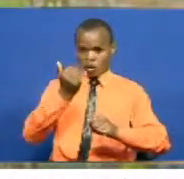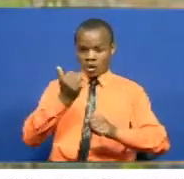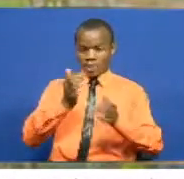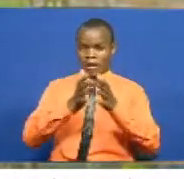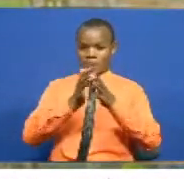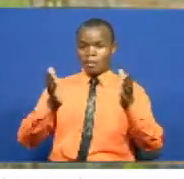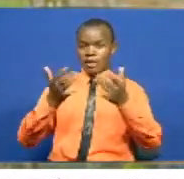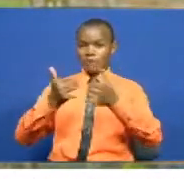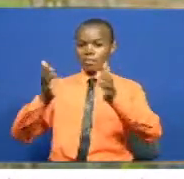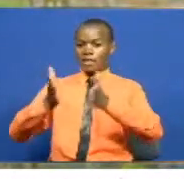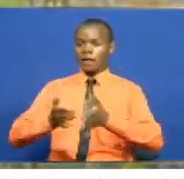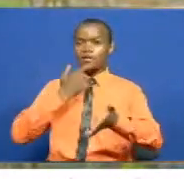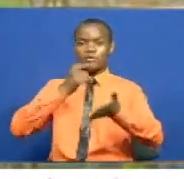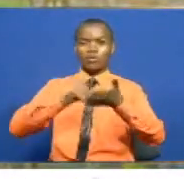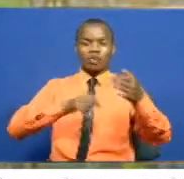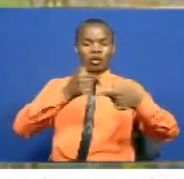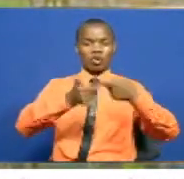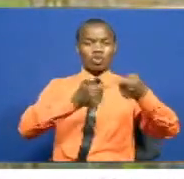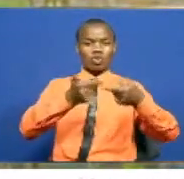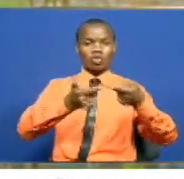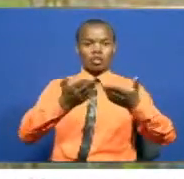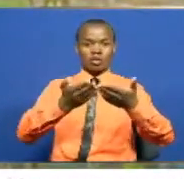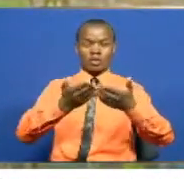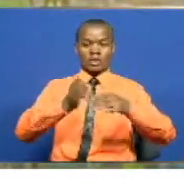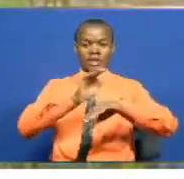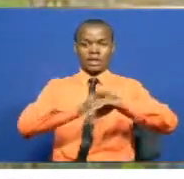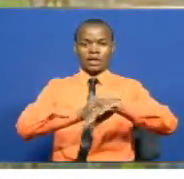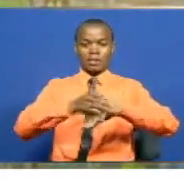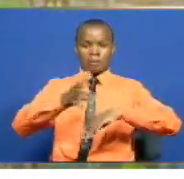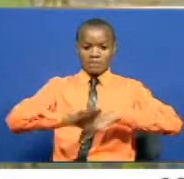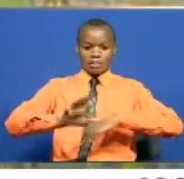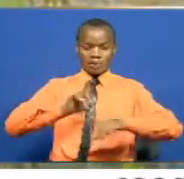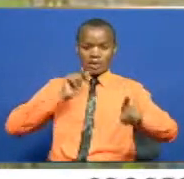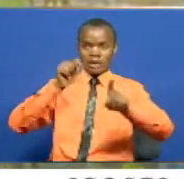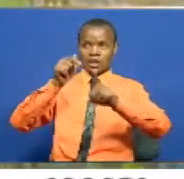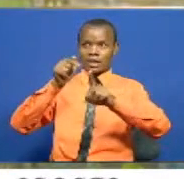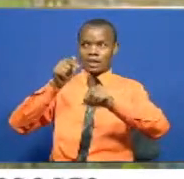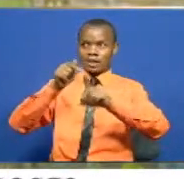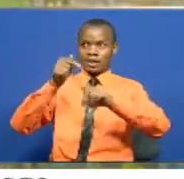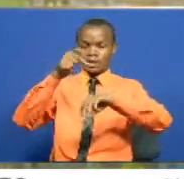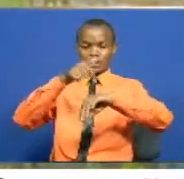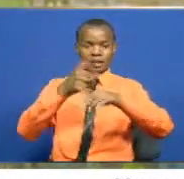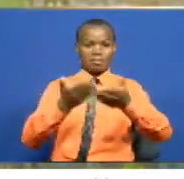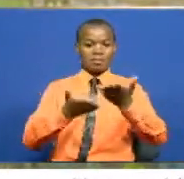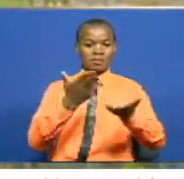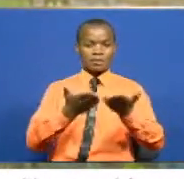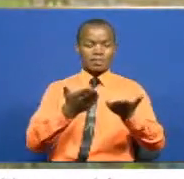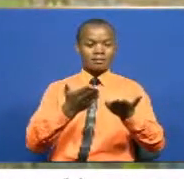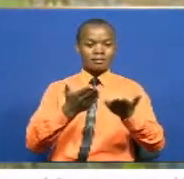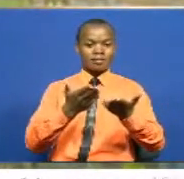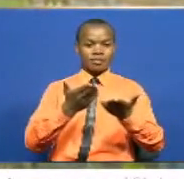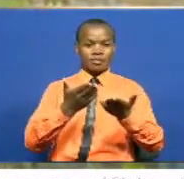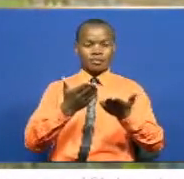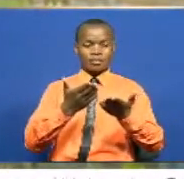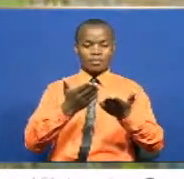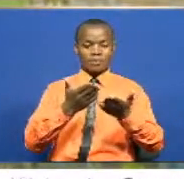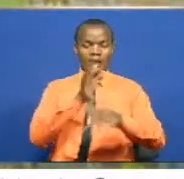say, keep shooting that basketball till your palms bleed. For us as players,